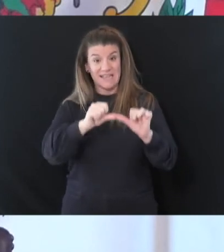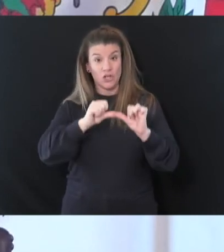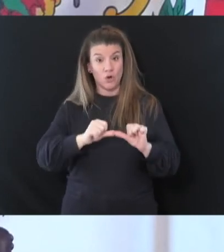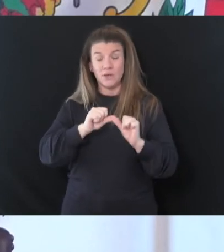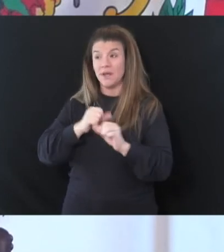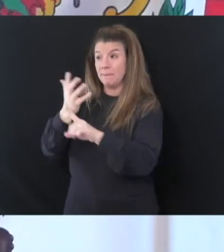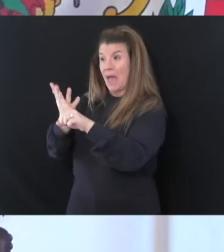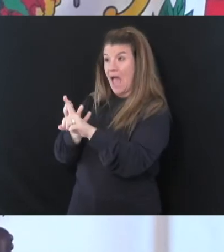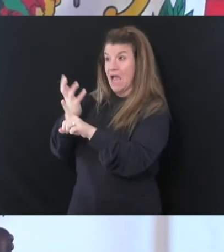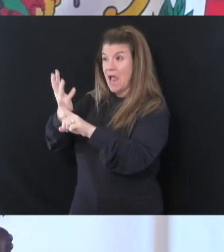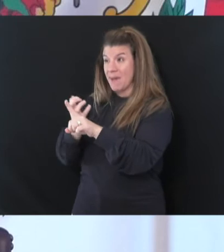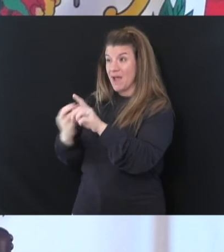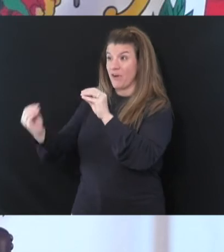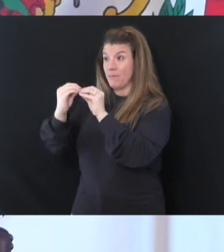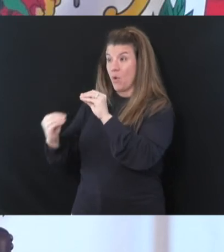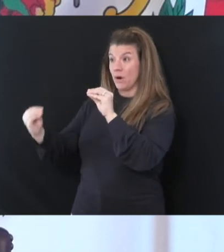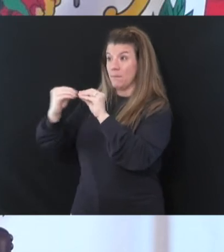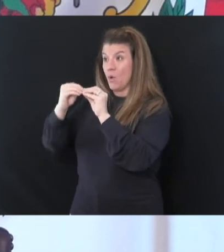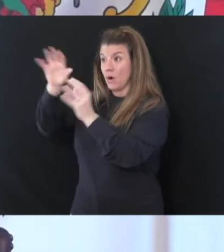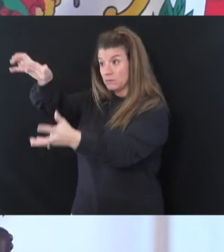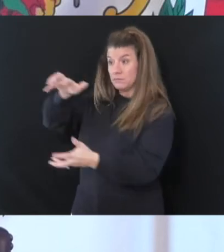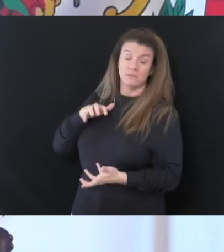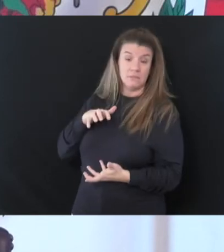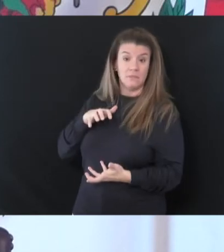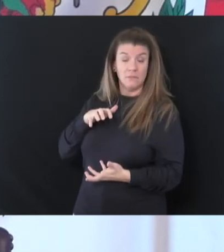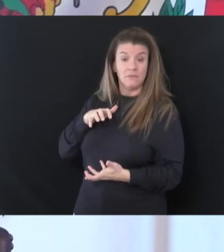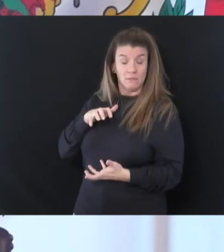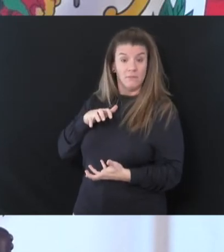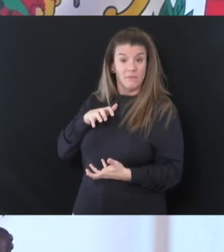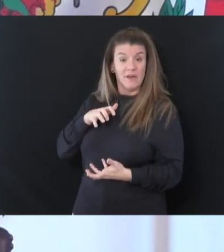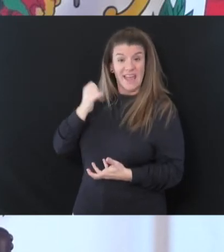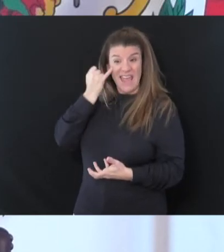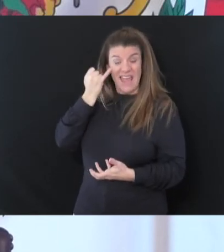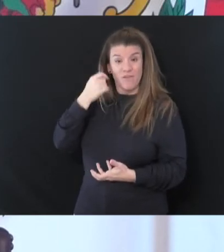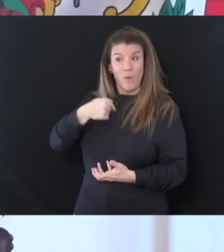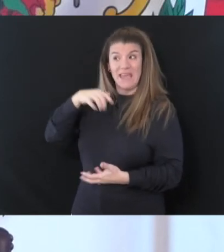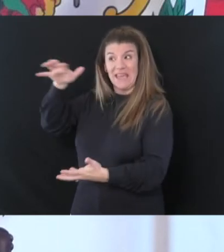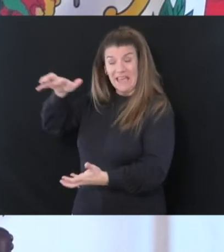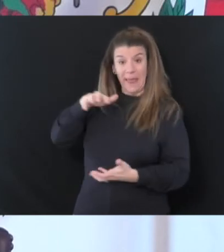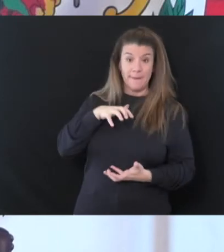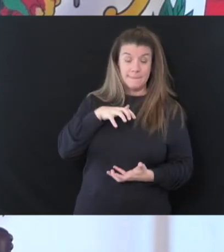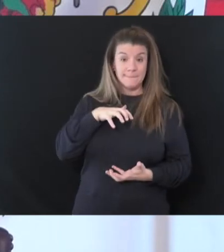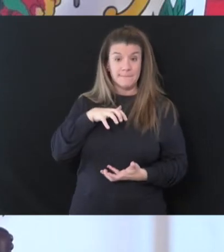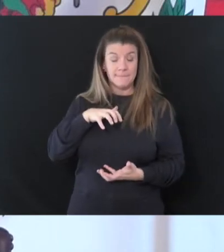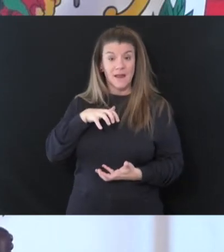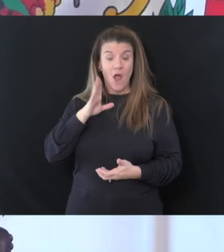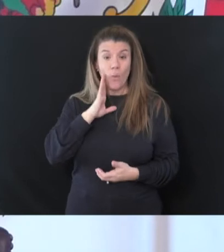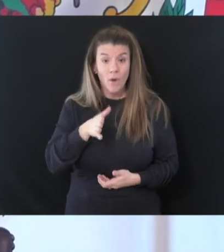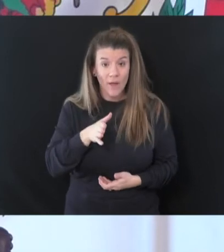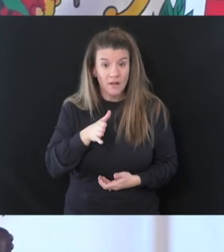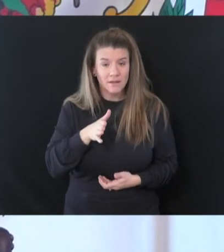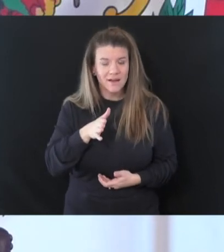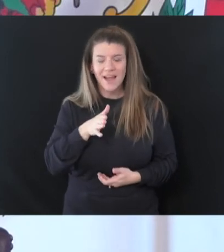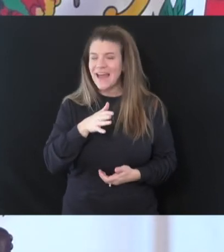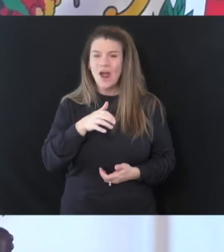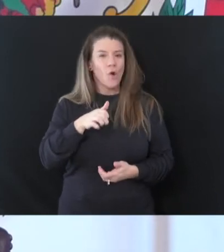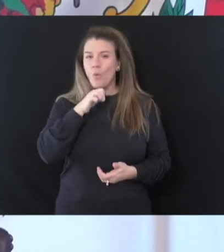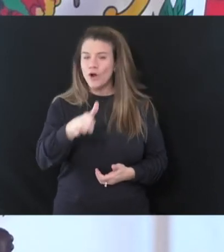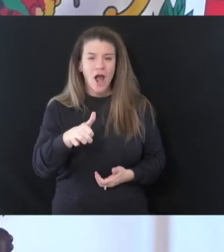and more and more vaccines and everything, if we can glean off vaccines, and we will, we're not going